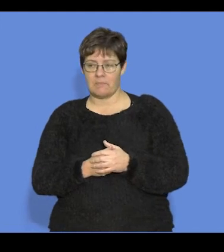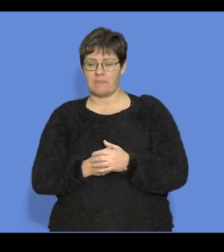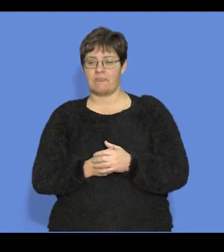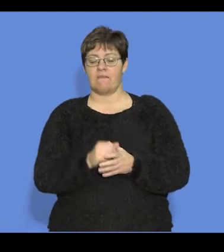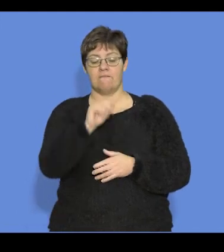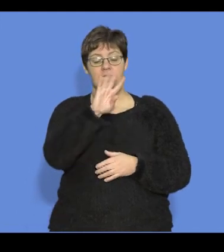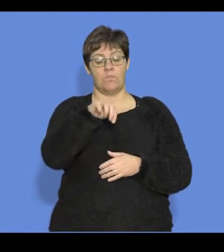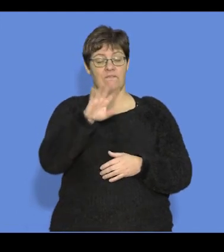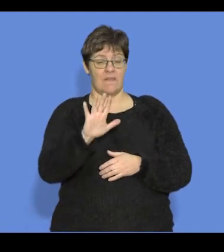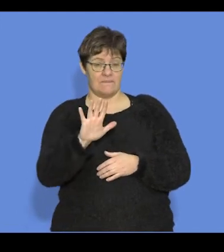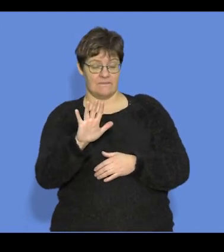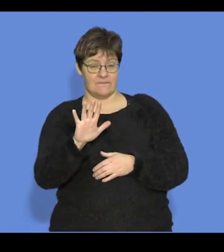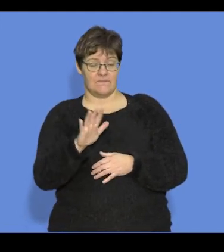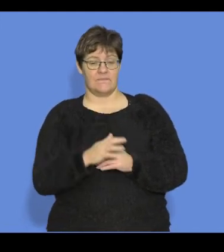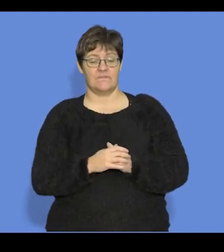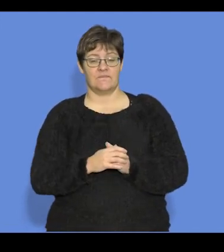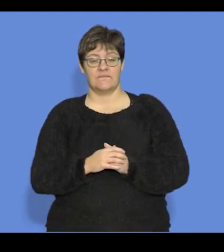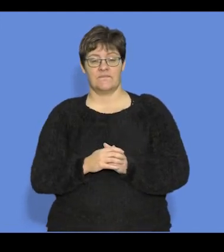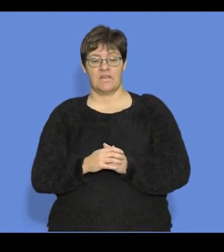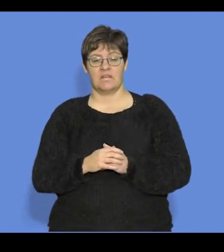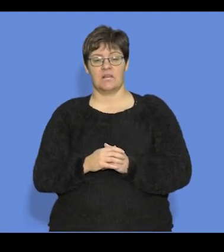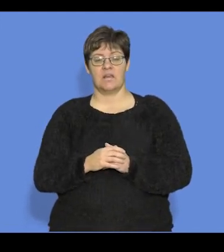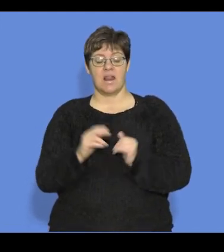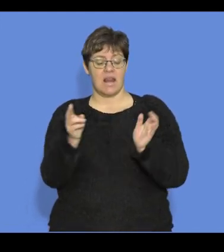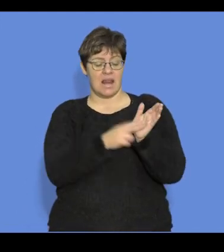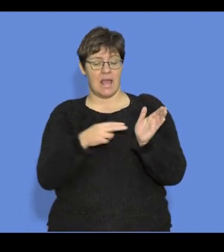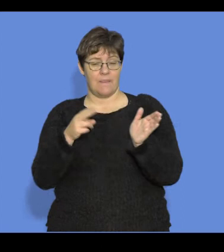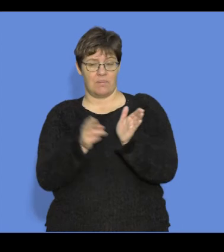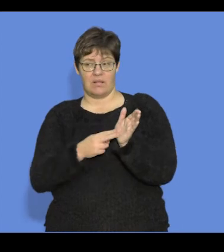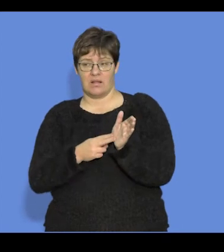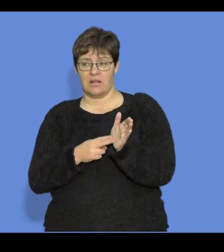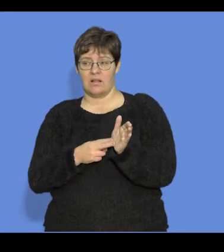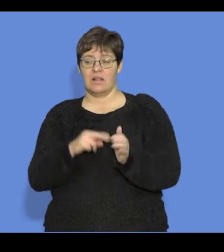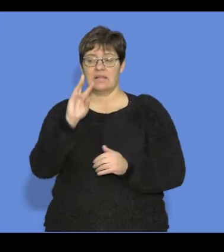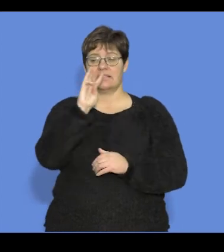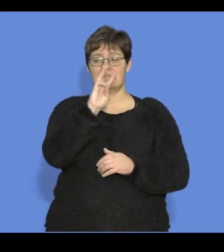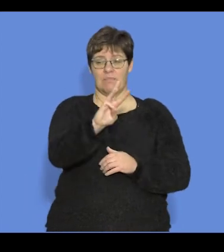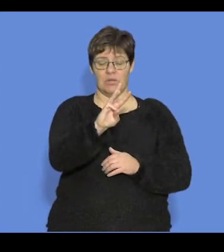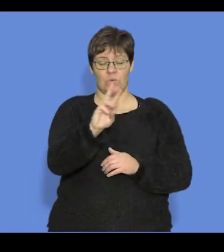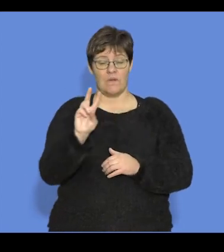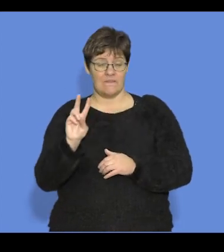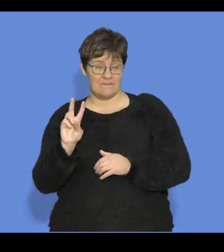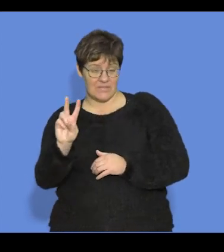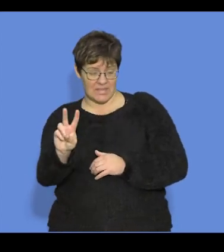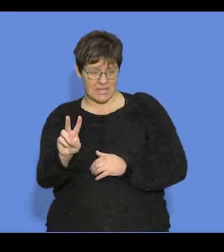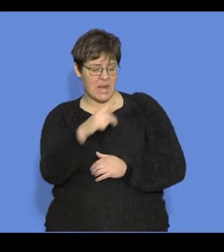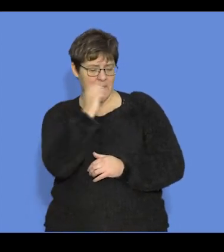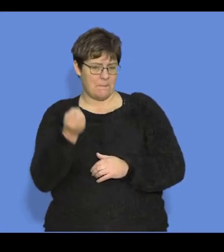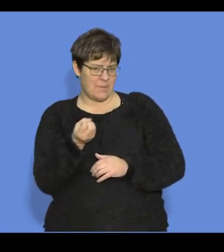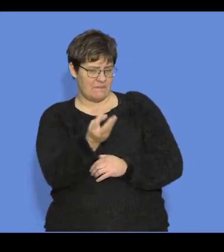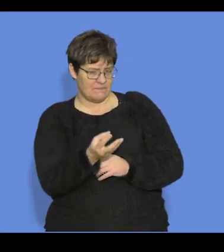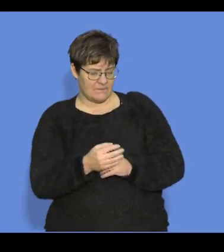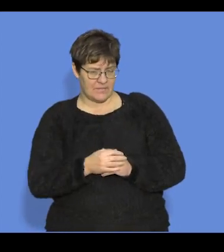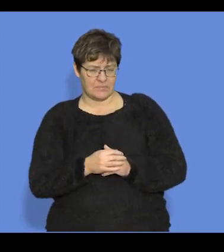4.5, name the cells labeled W and V.